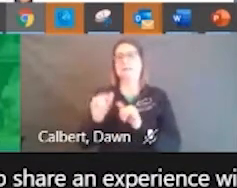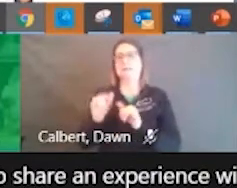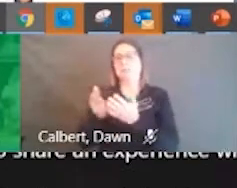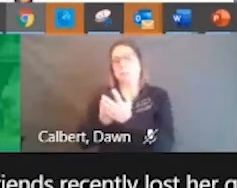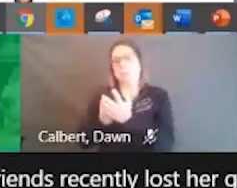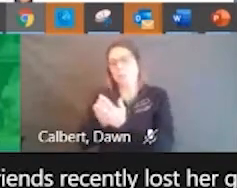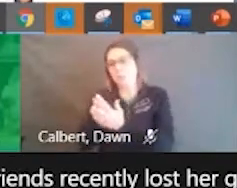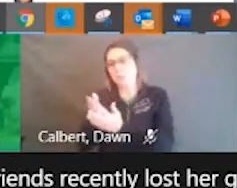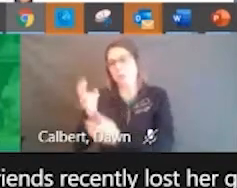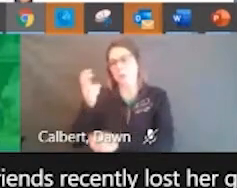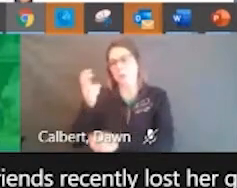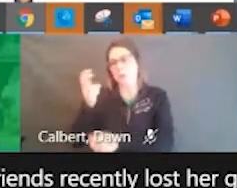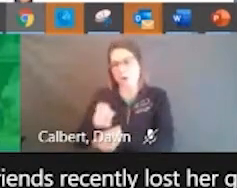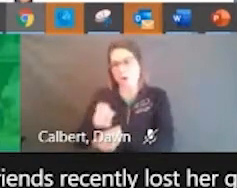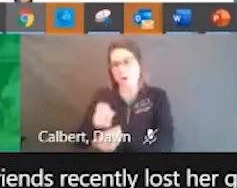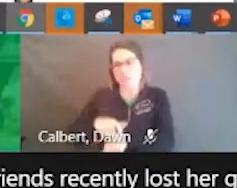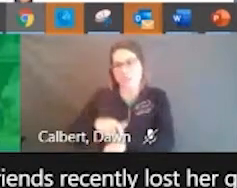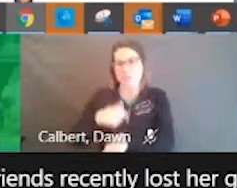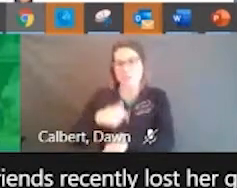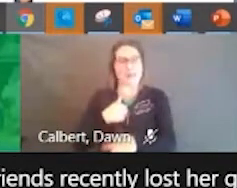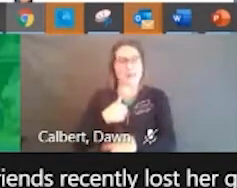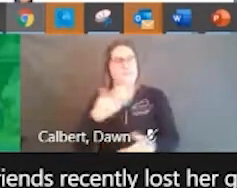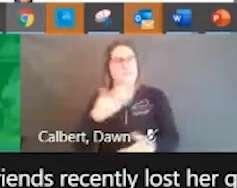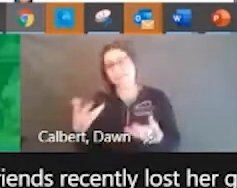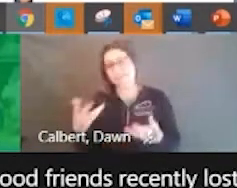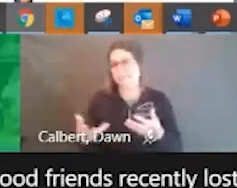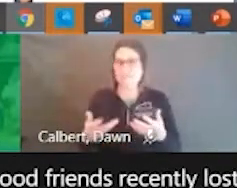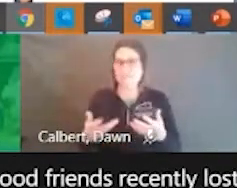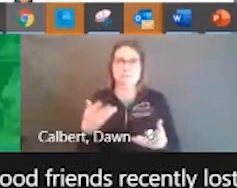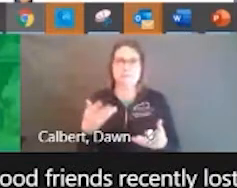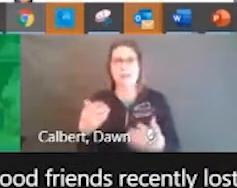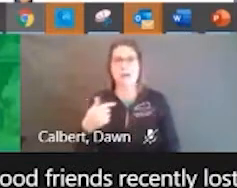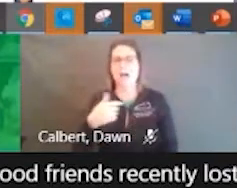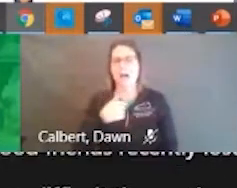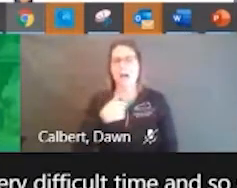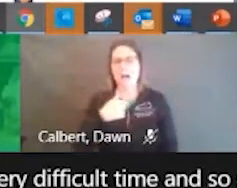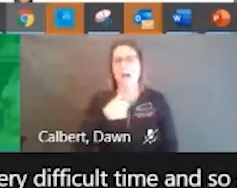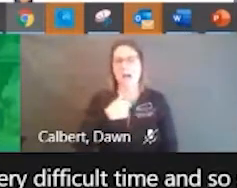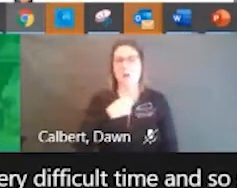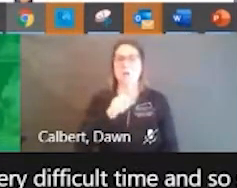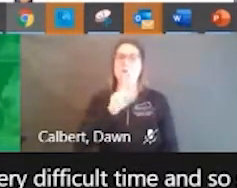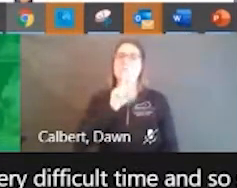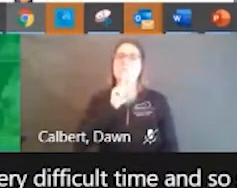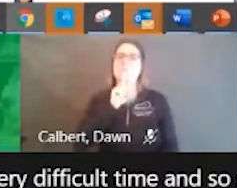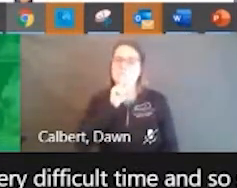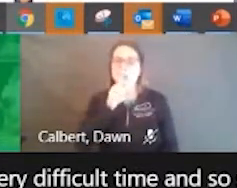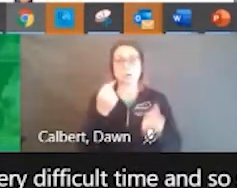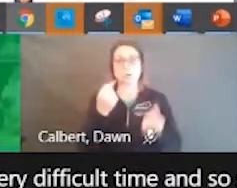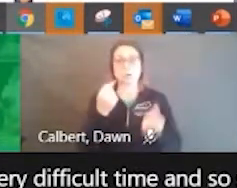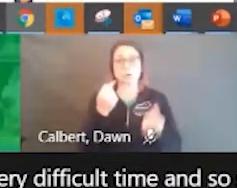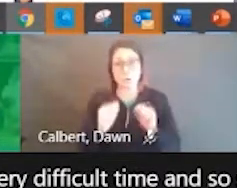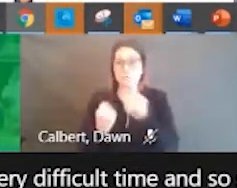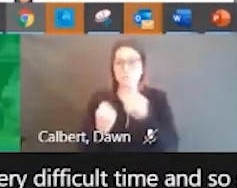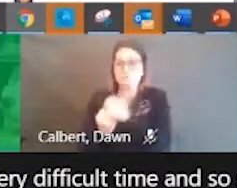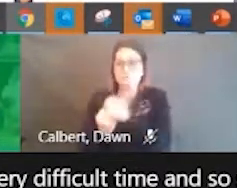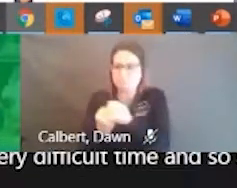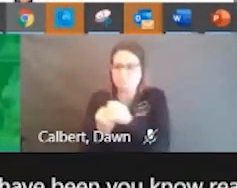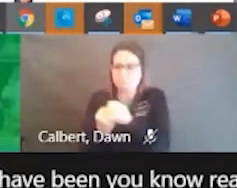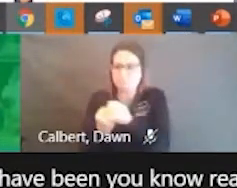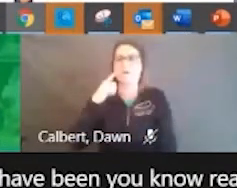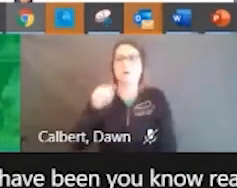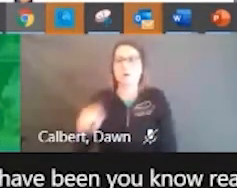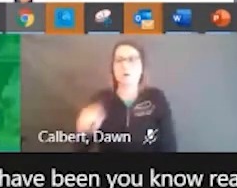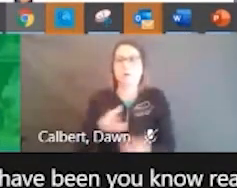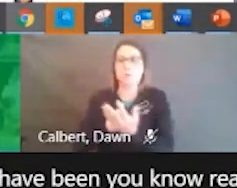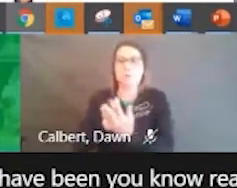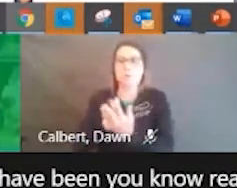so sort of in the wake of that, I have been, really attempting to be there for her and to help her through her